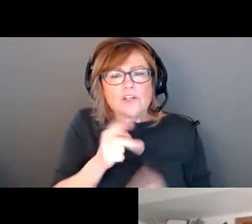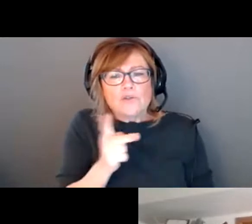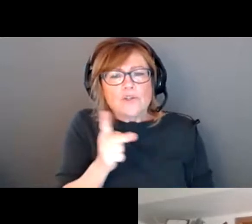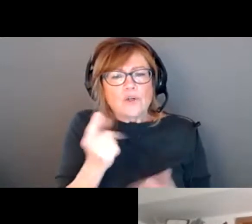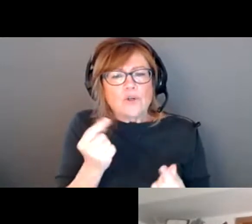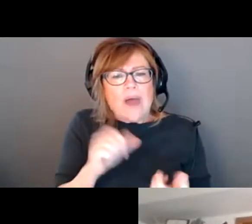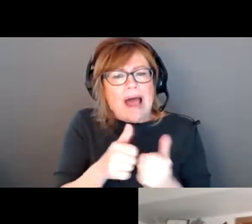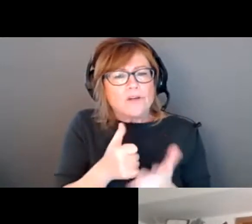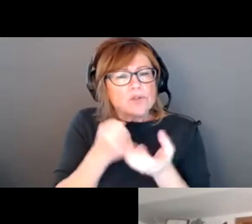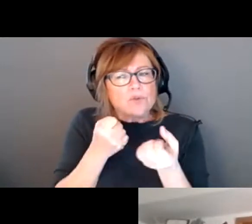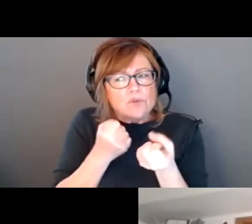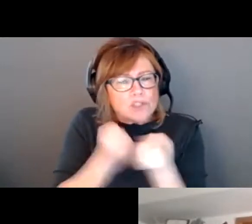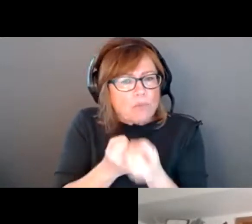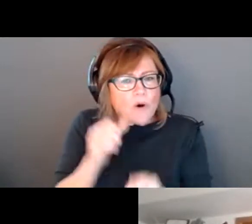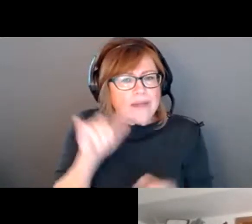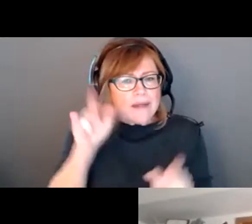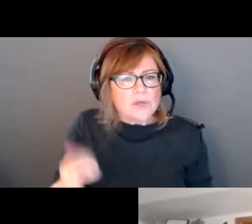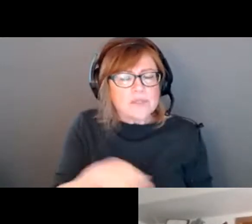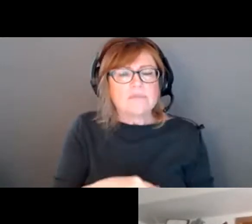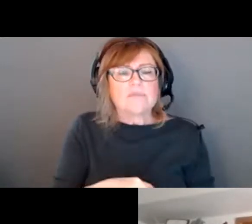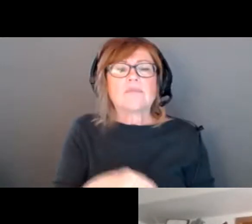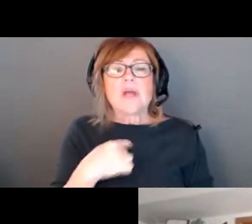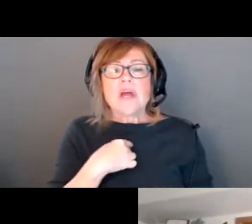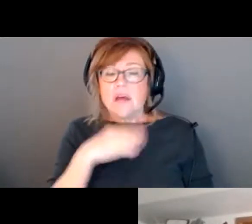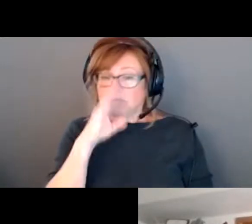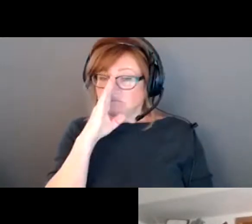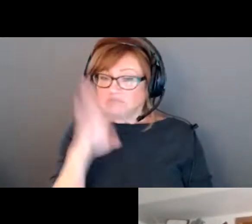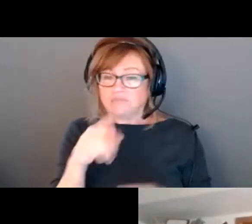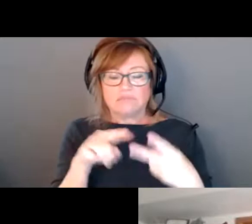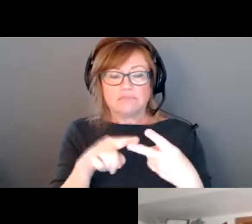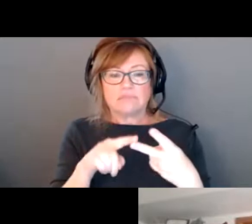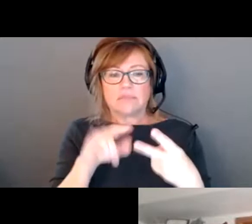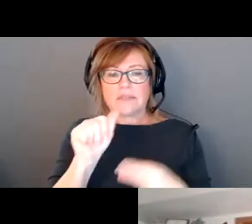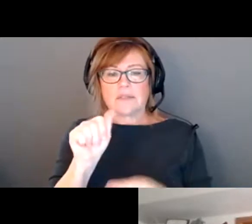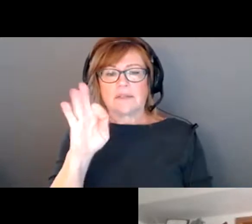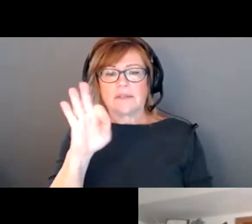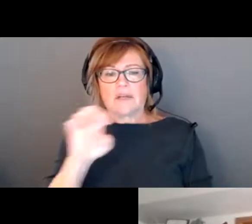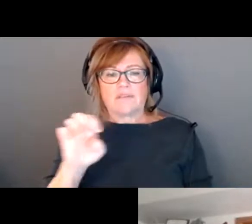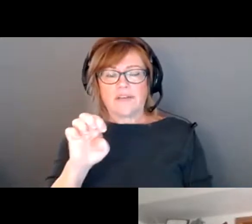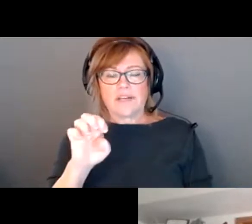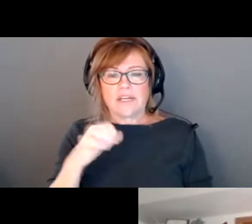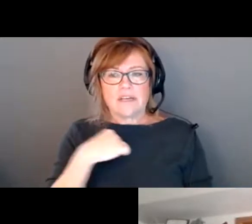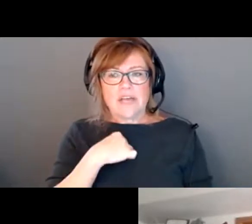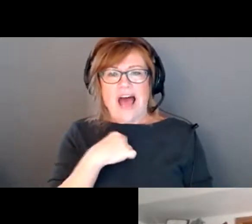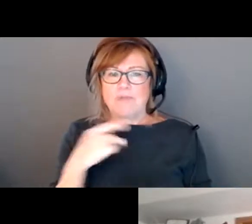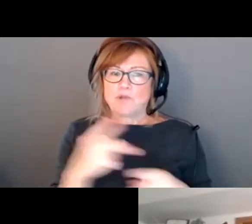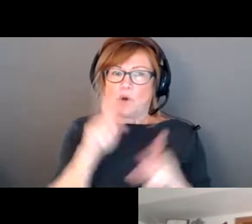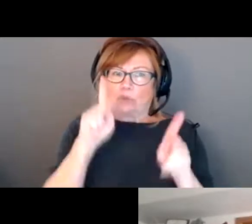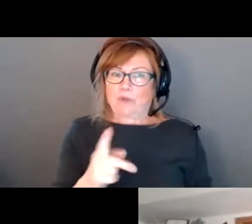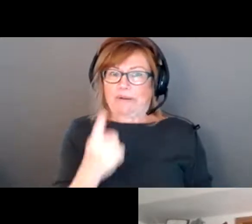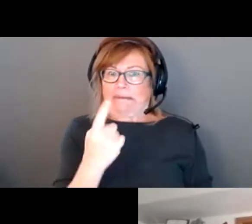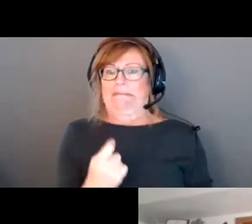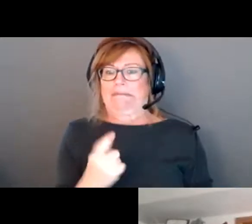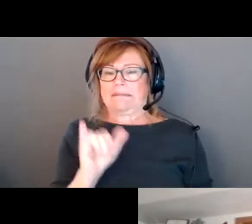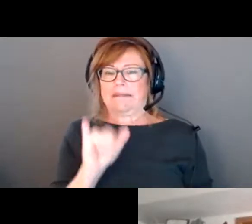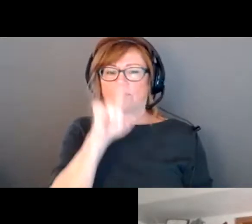I am going to state straight out that I am the worst person to be asked that question,